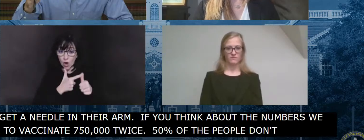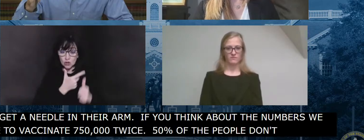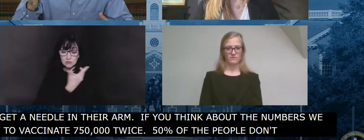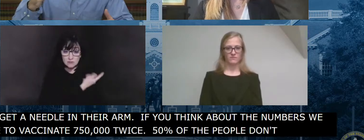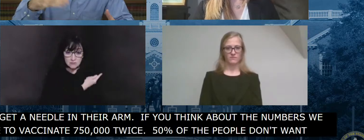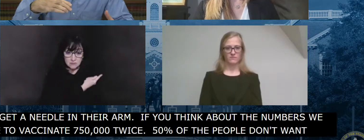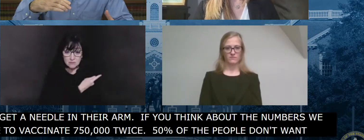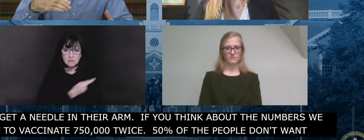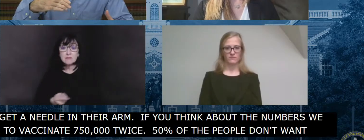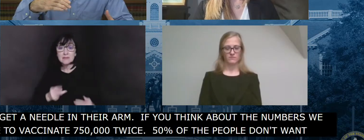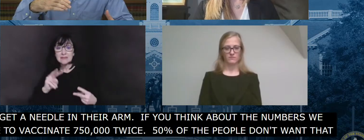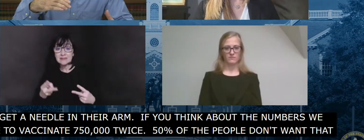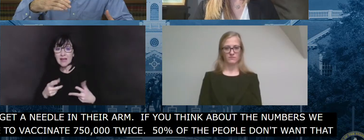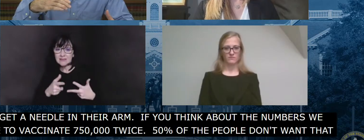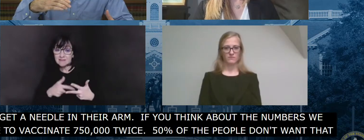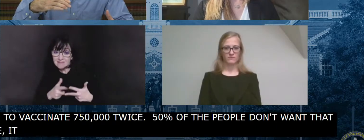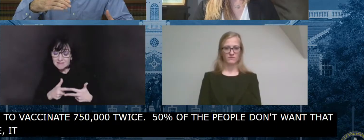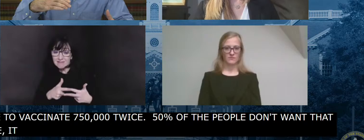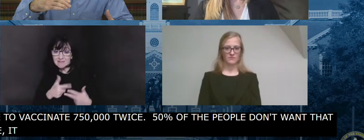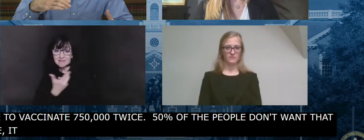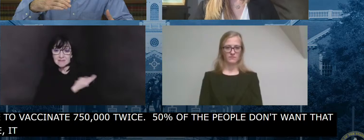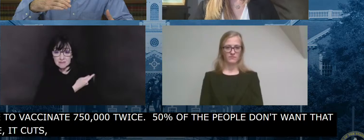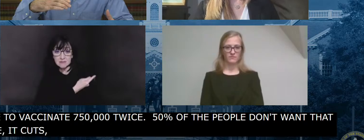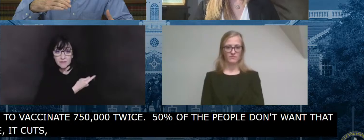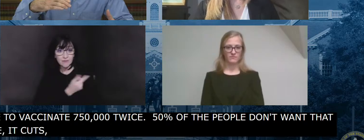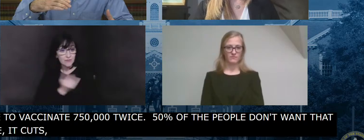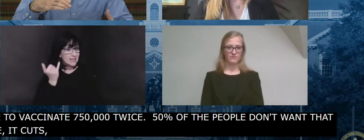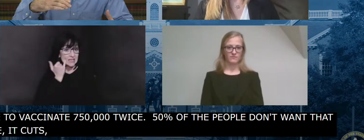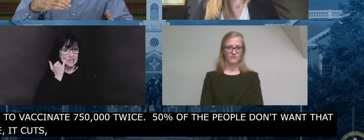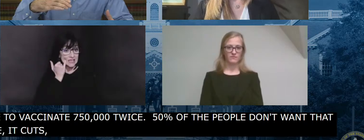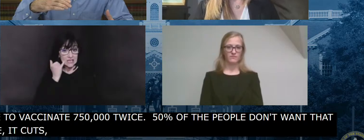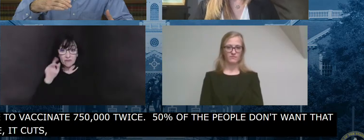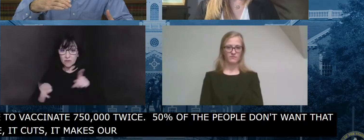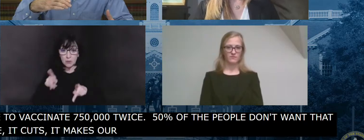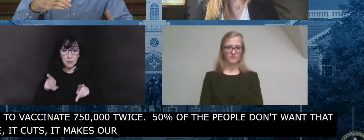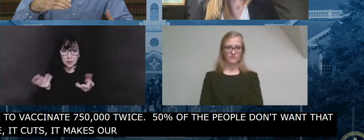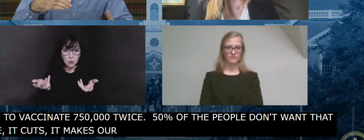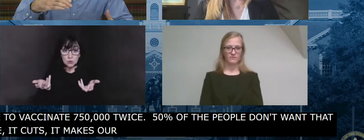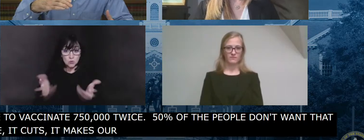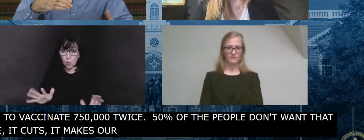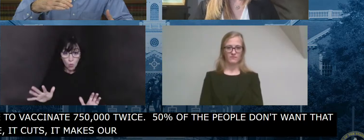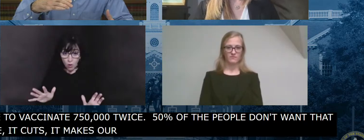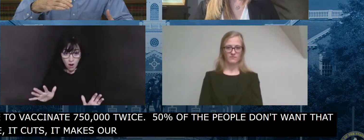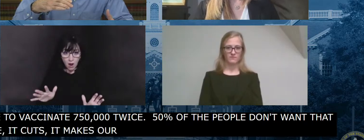it makes our challenge